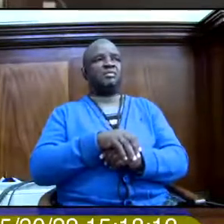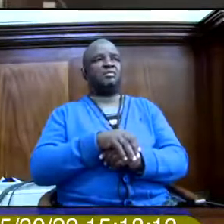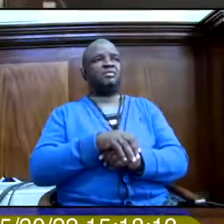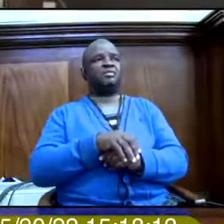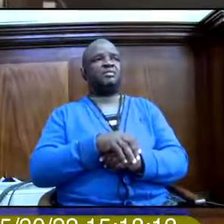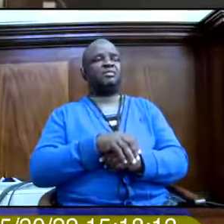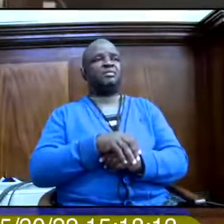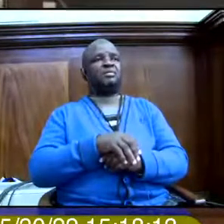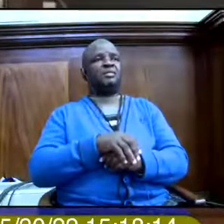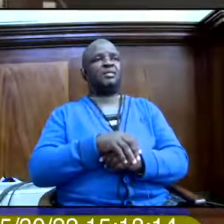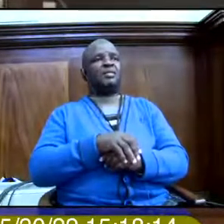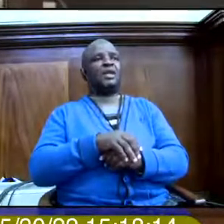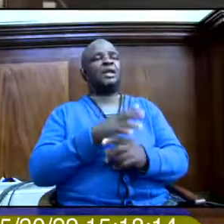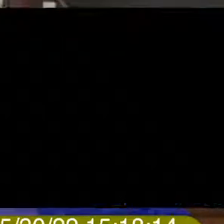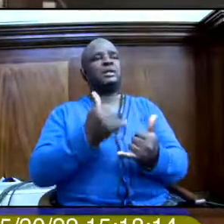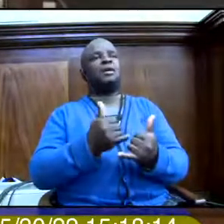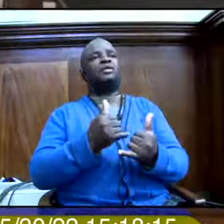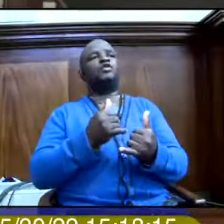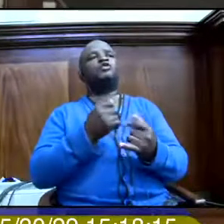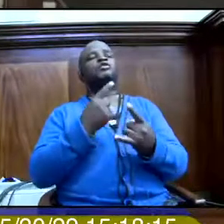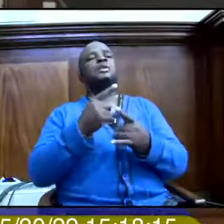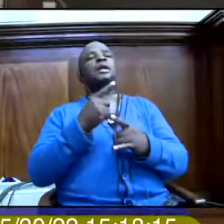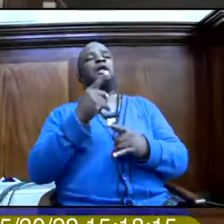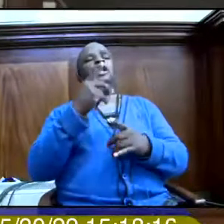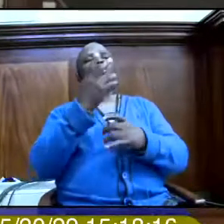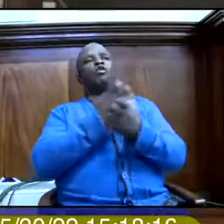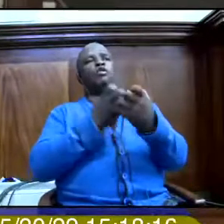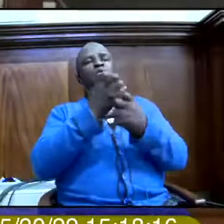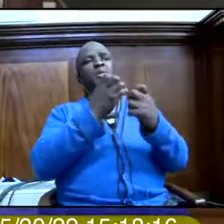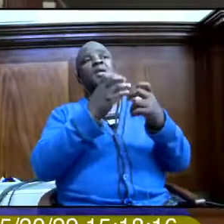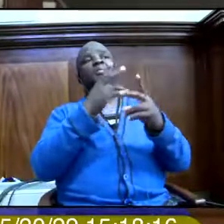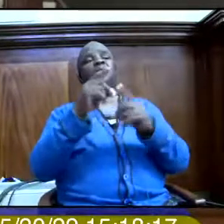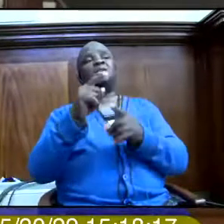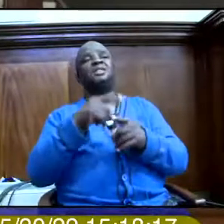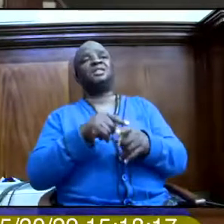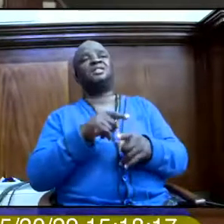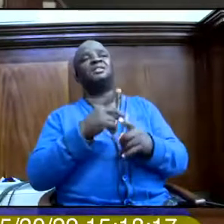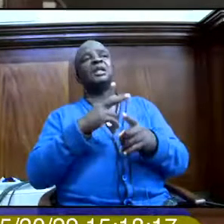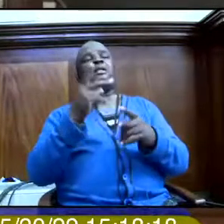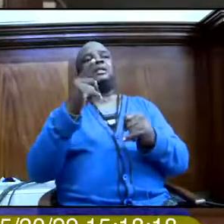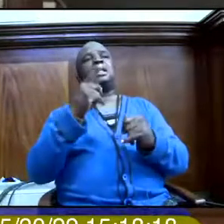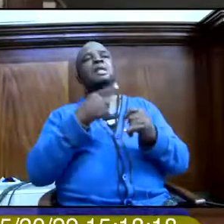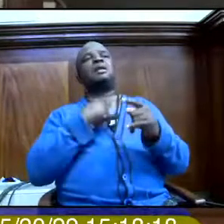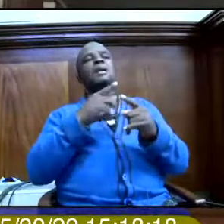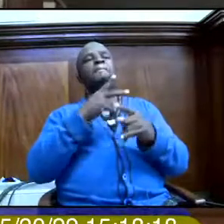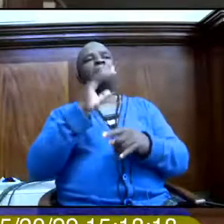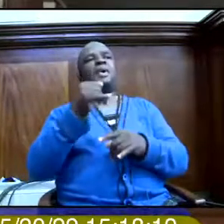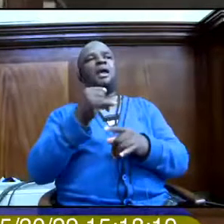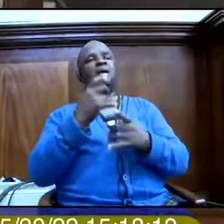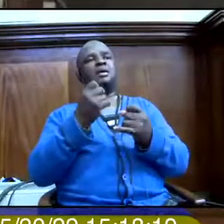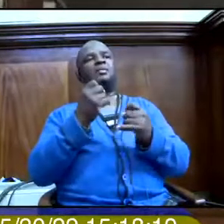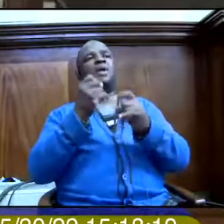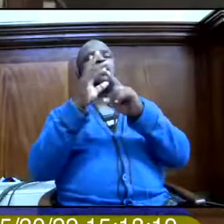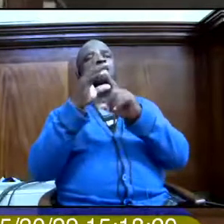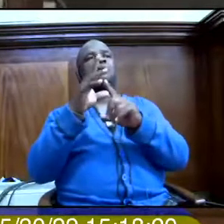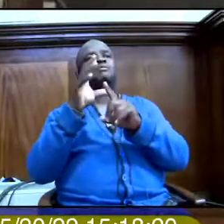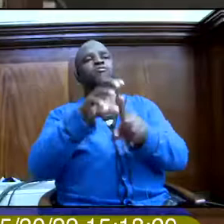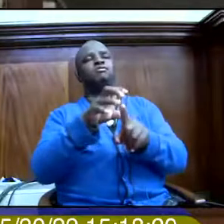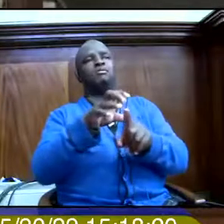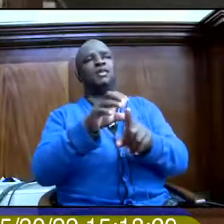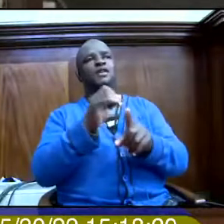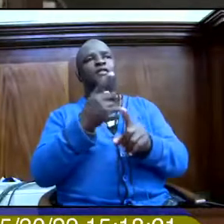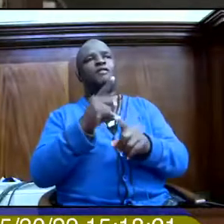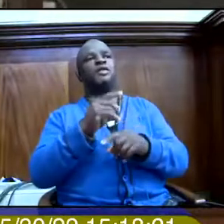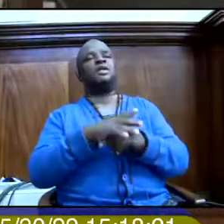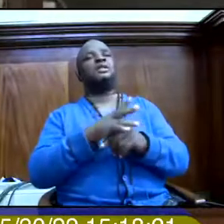to new liberal or economic policies imposed against the will of the working class and our